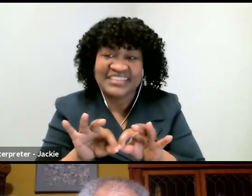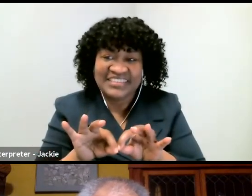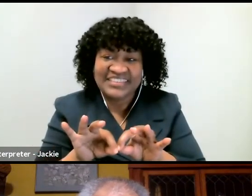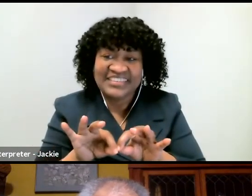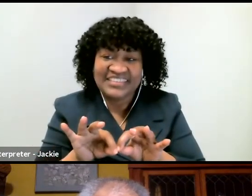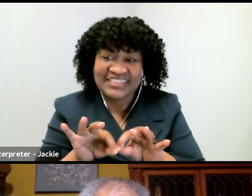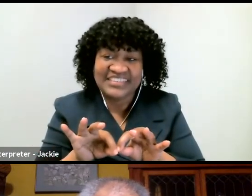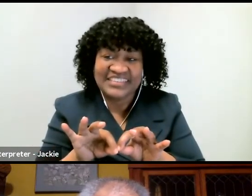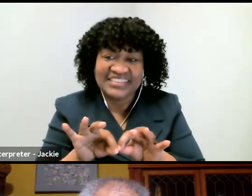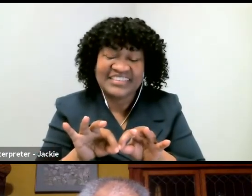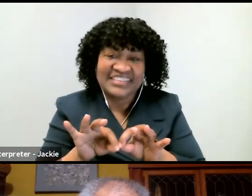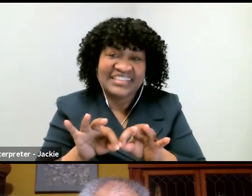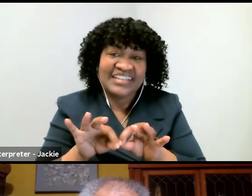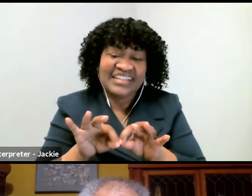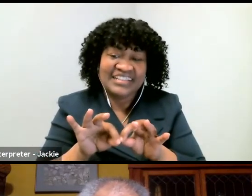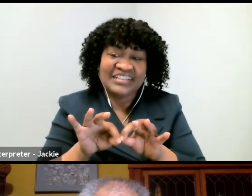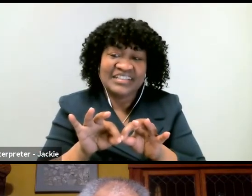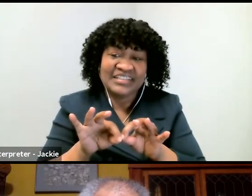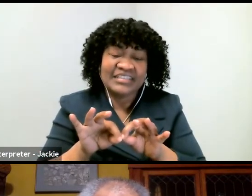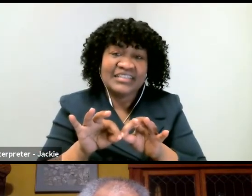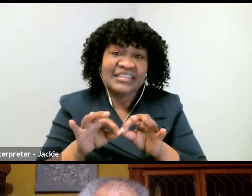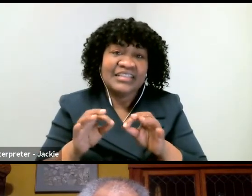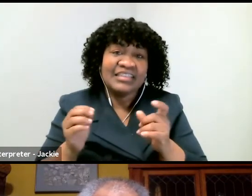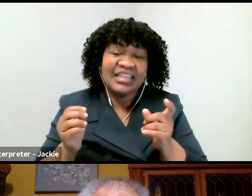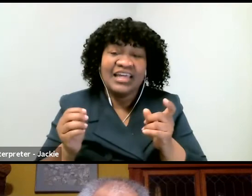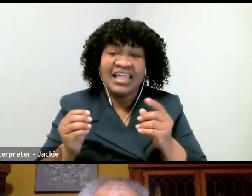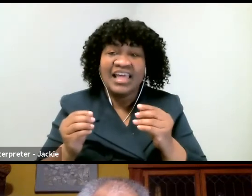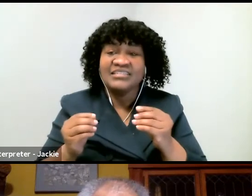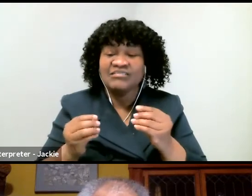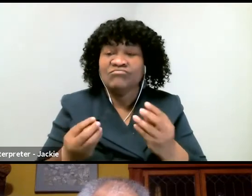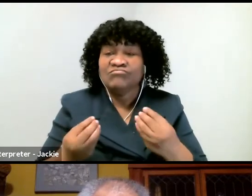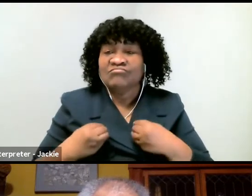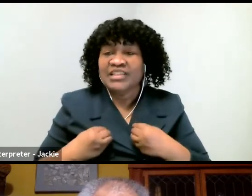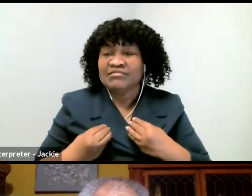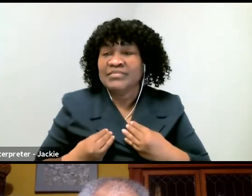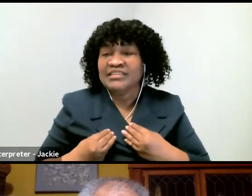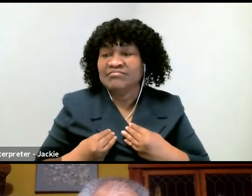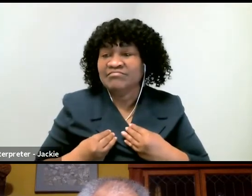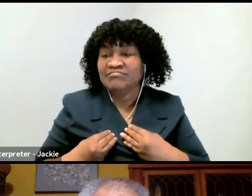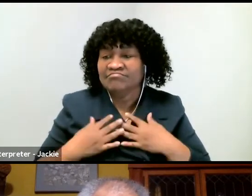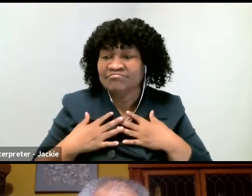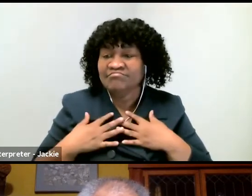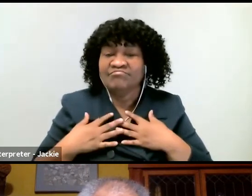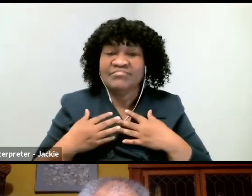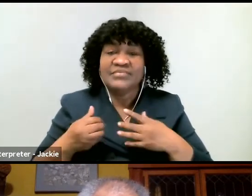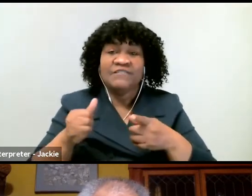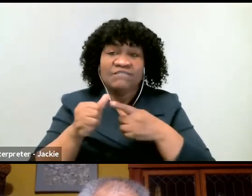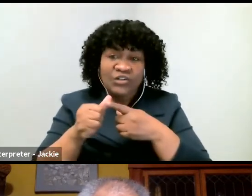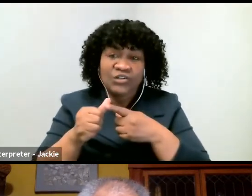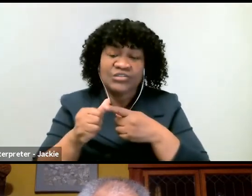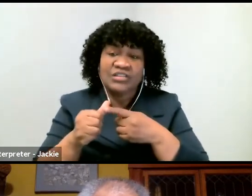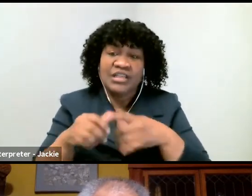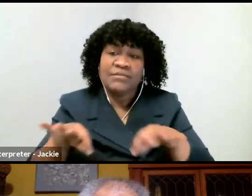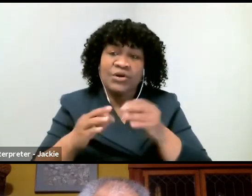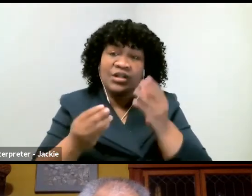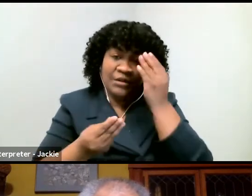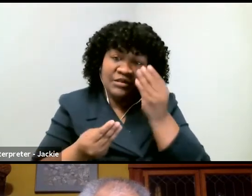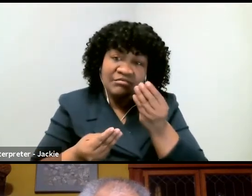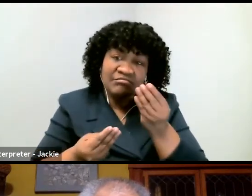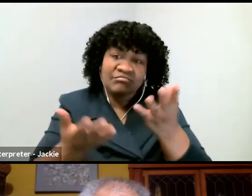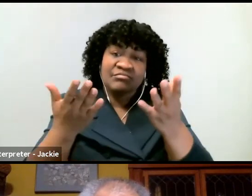you know, has nourished me. And that would be the first thing I would offer up to, you